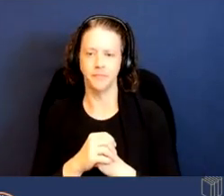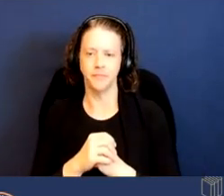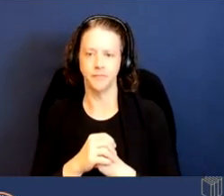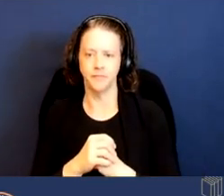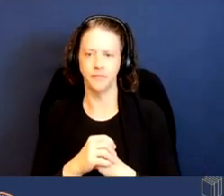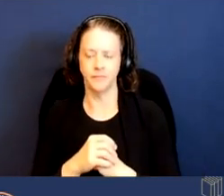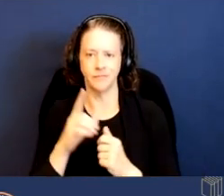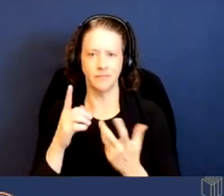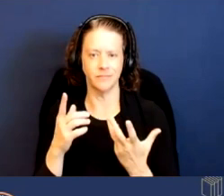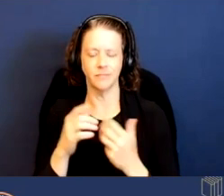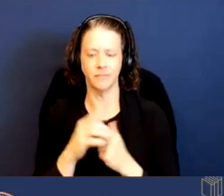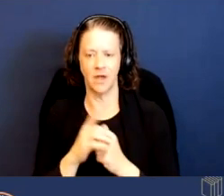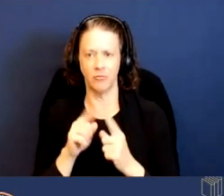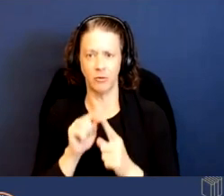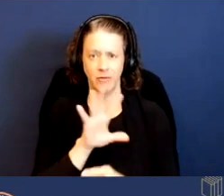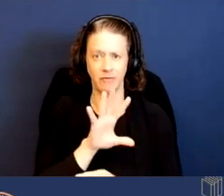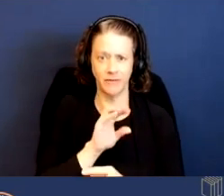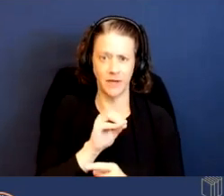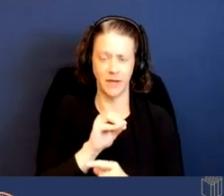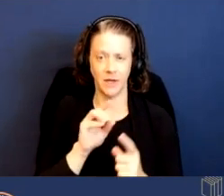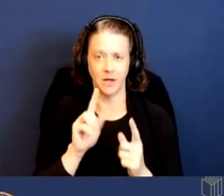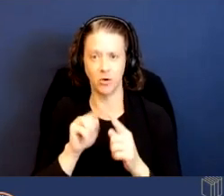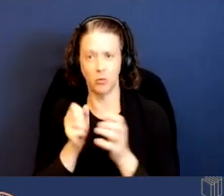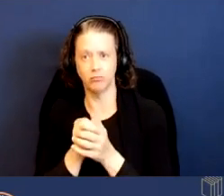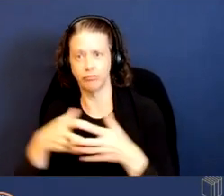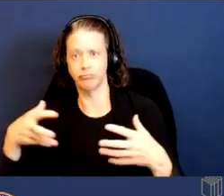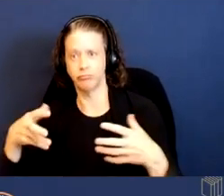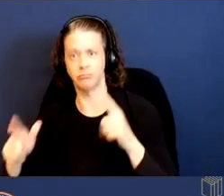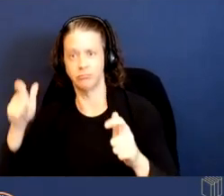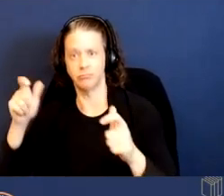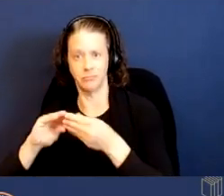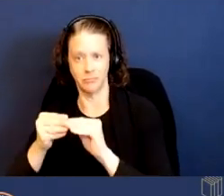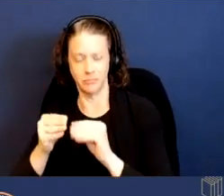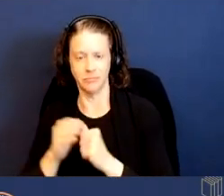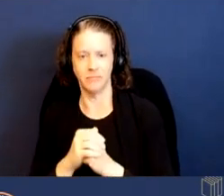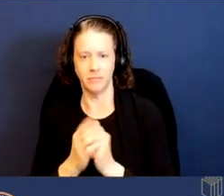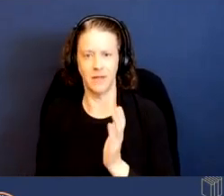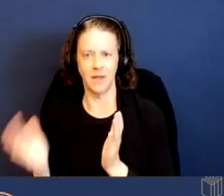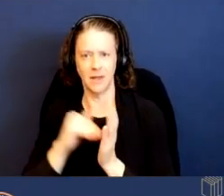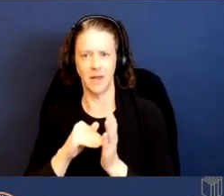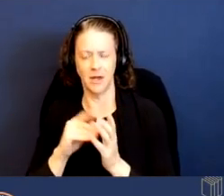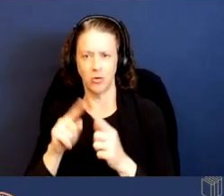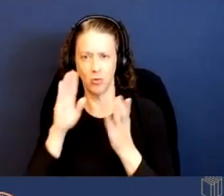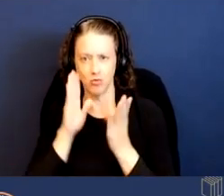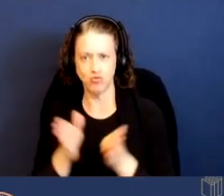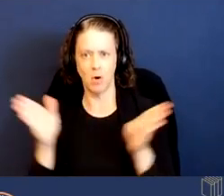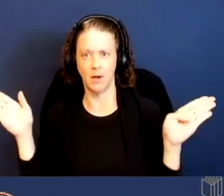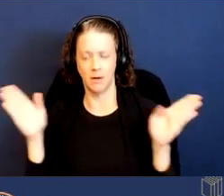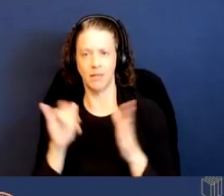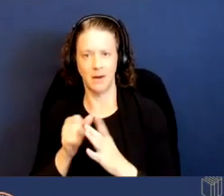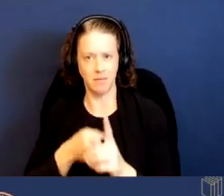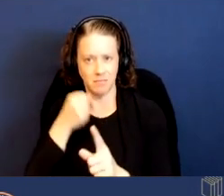from 50 on up to greater numbers, to again, widen the impact,